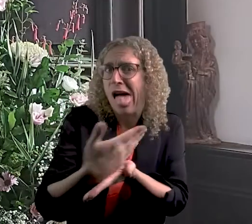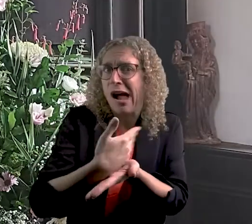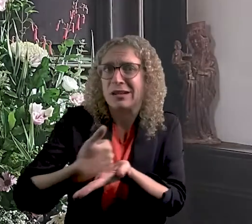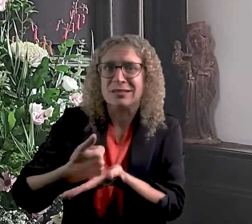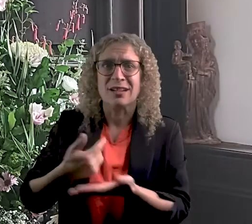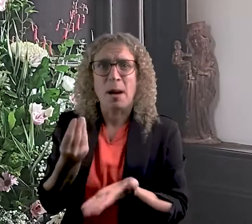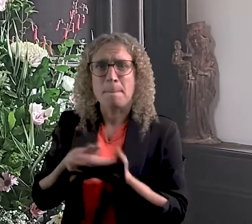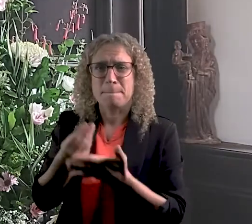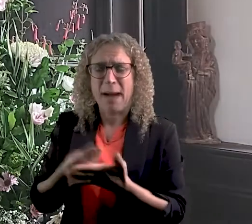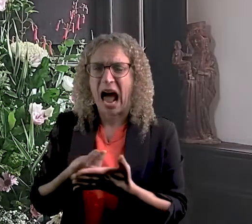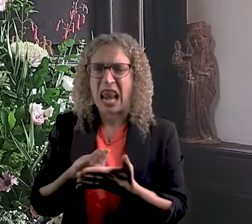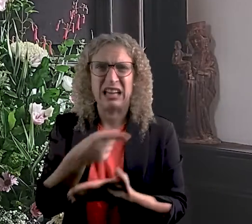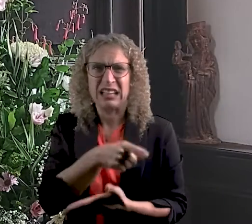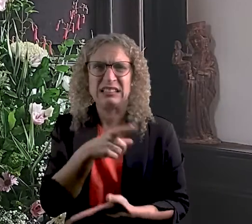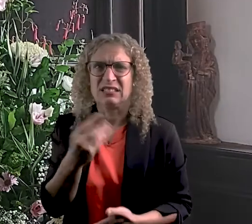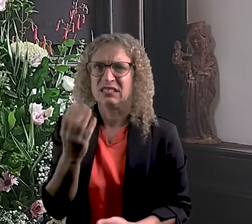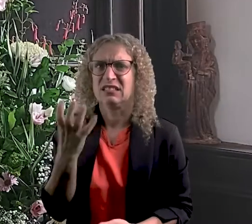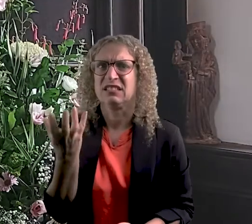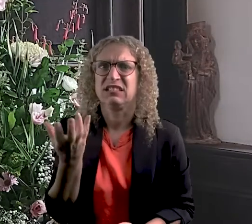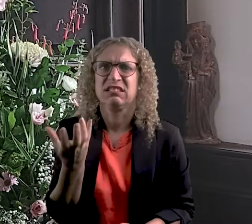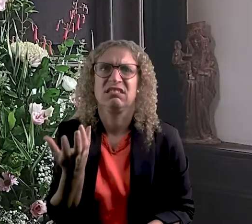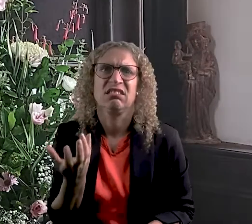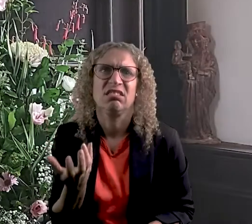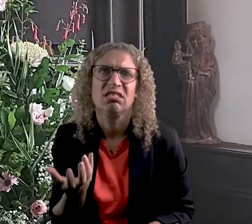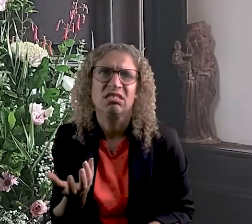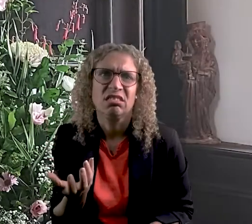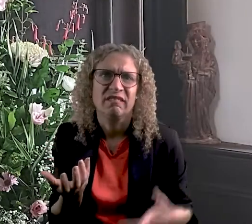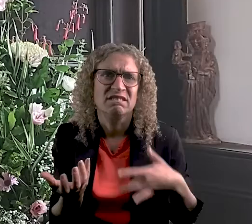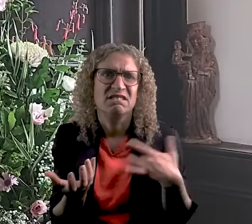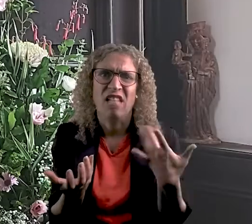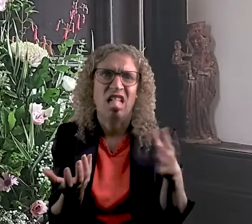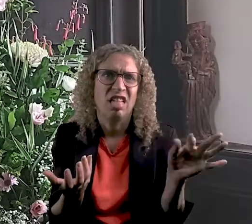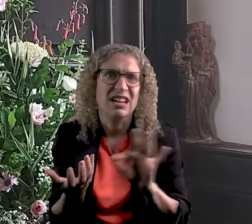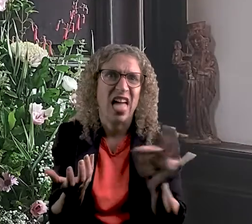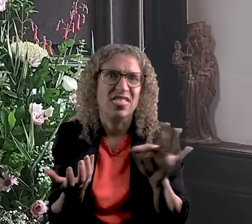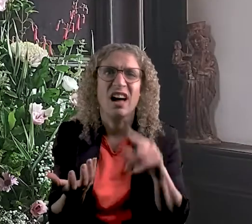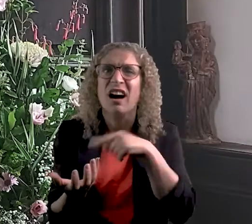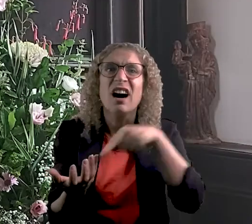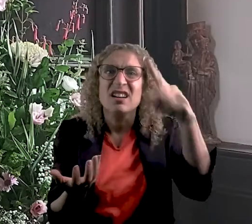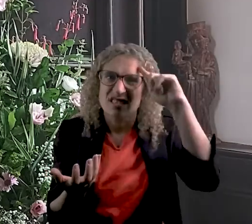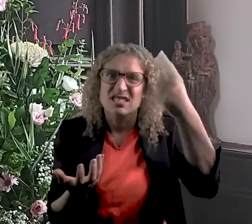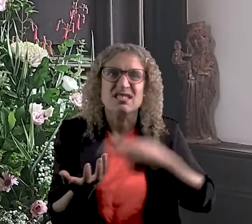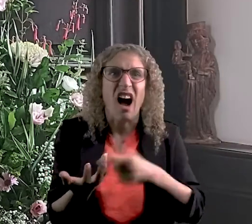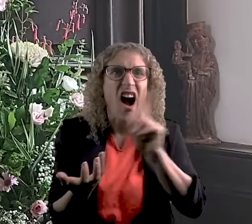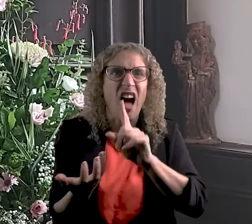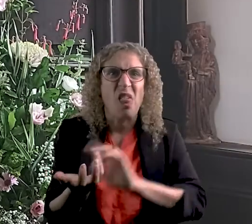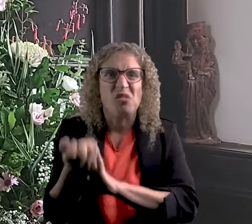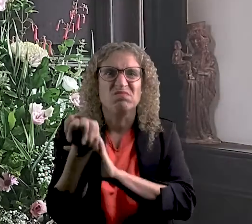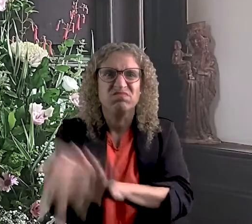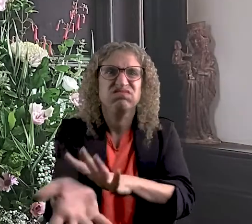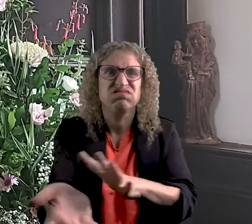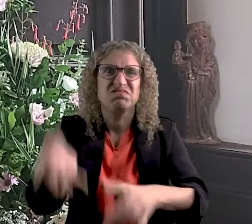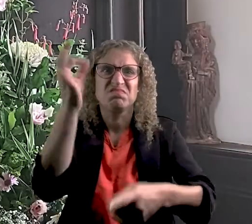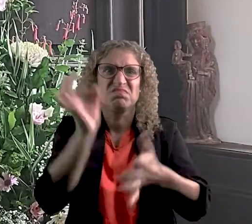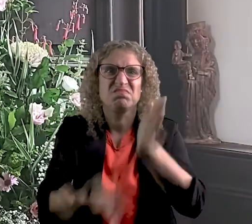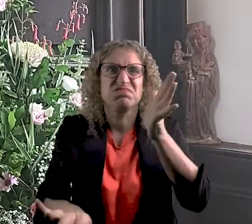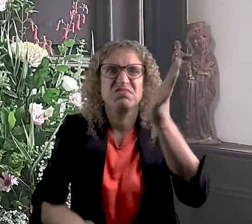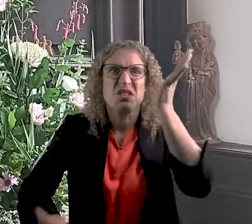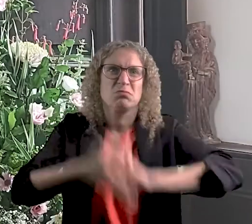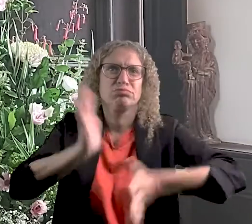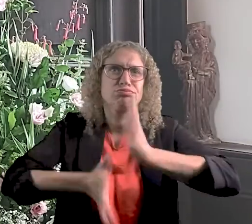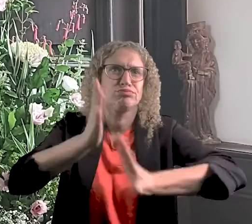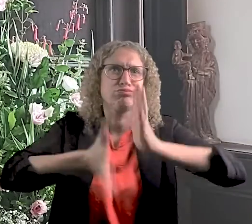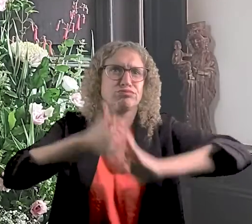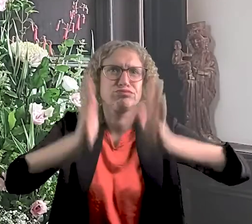they accumulated sat on their souls like a heavyweight until they decided one night to burn it all in a farm outbuilding